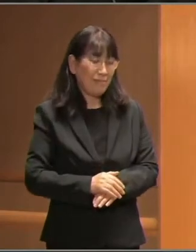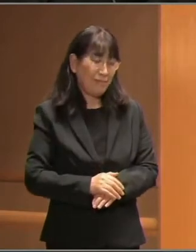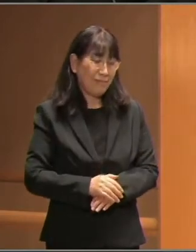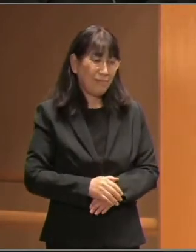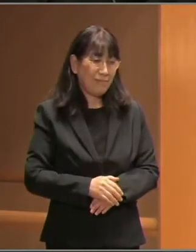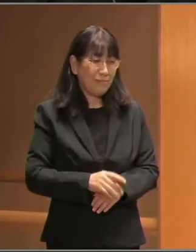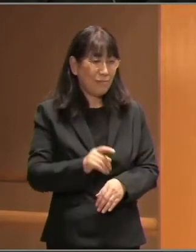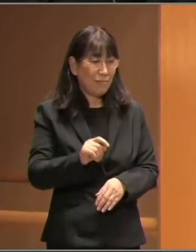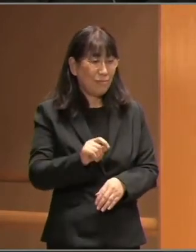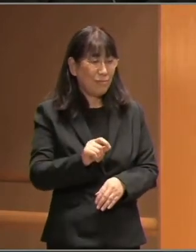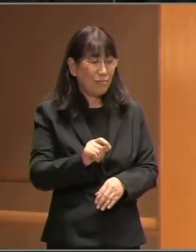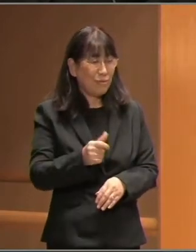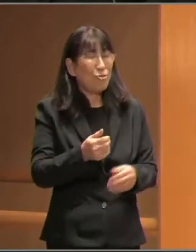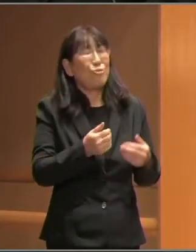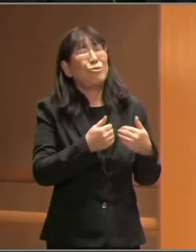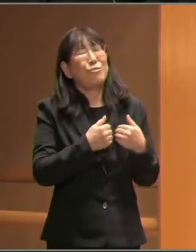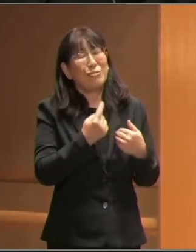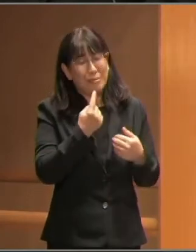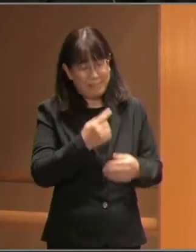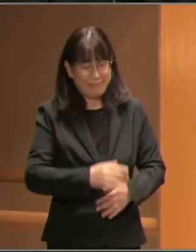140 for the Scotch whiskey,